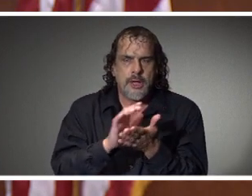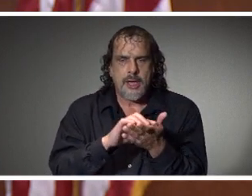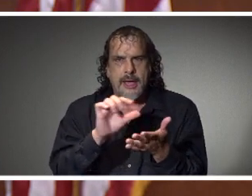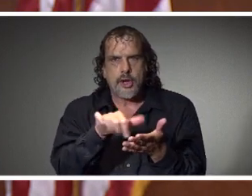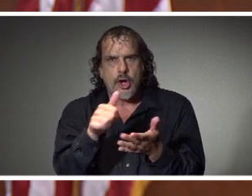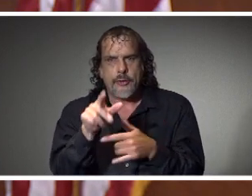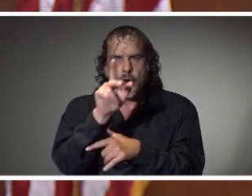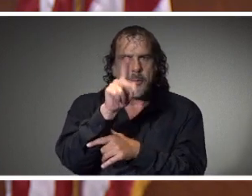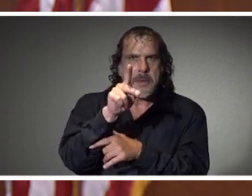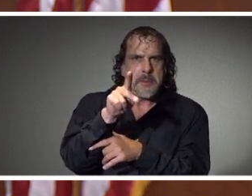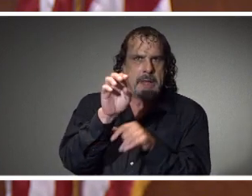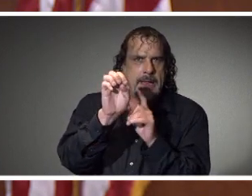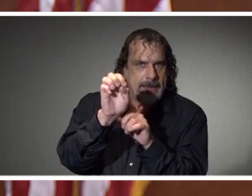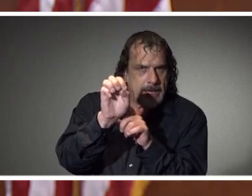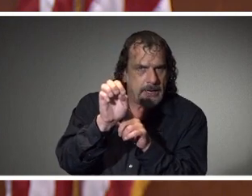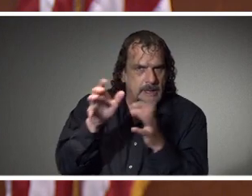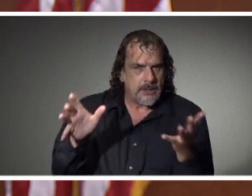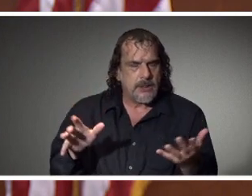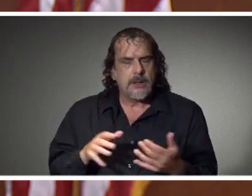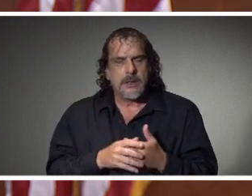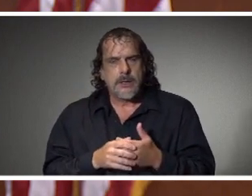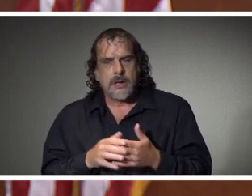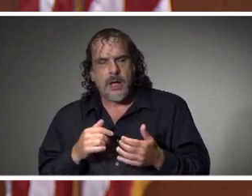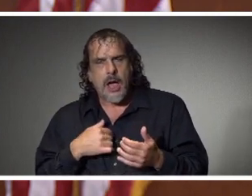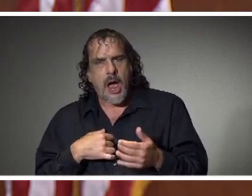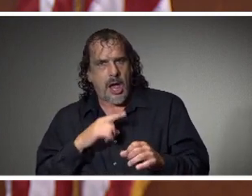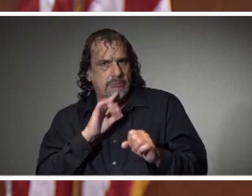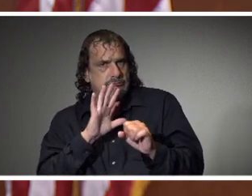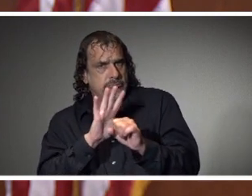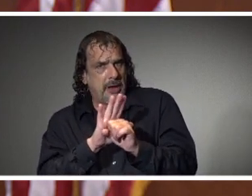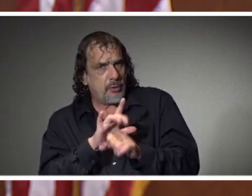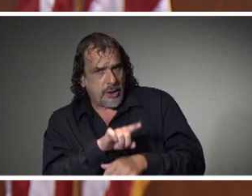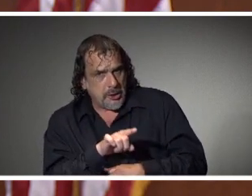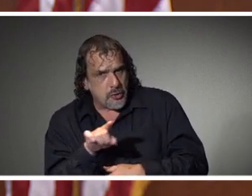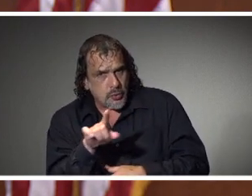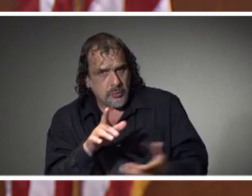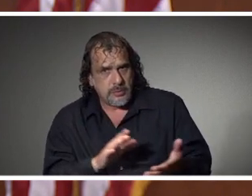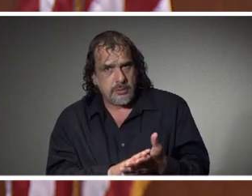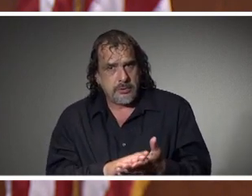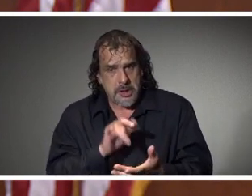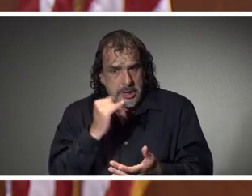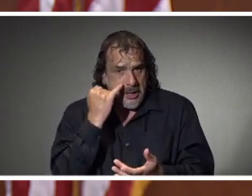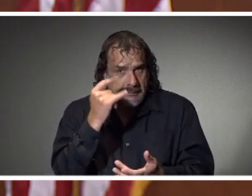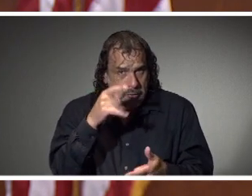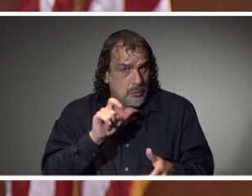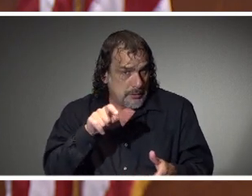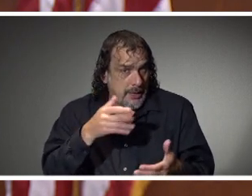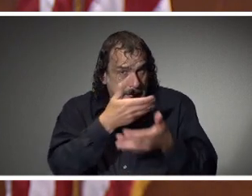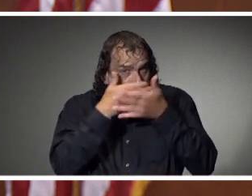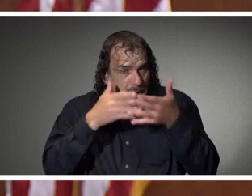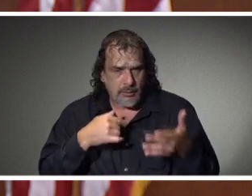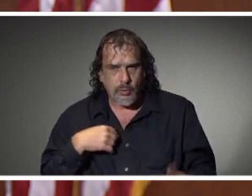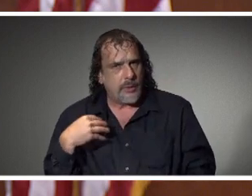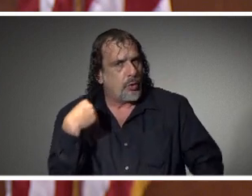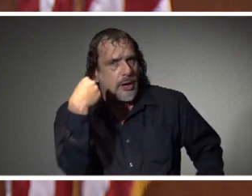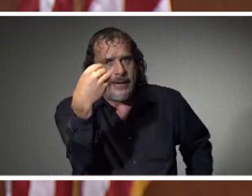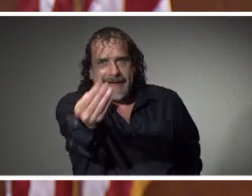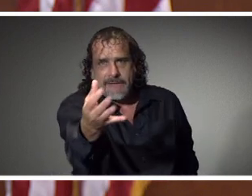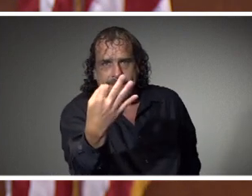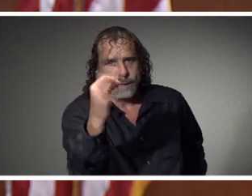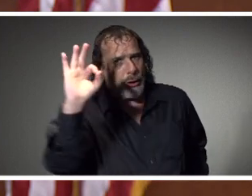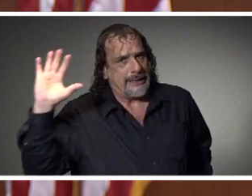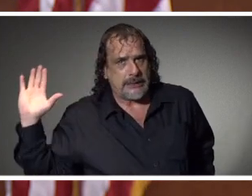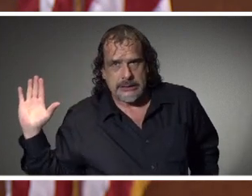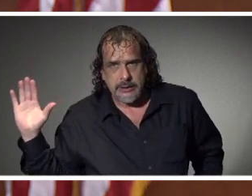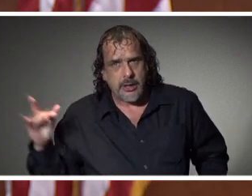necessary PPE. I'll personally guarantee, if you need a mask, we'll get them to you. We've